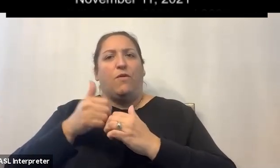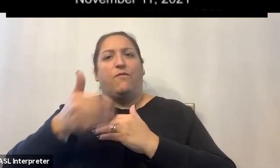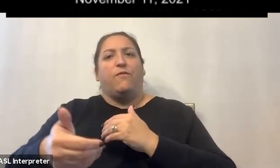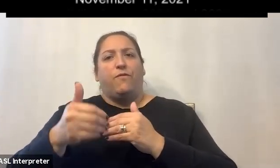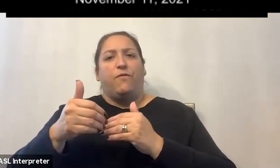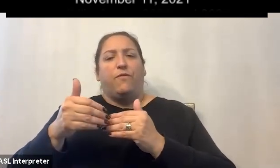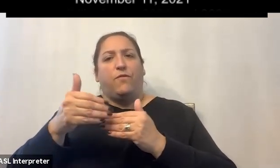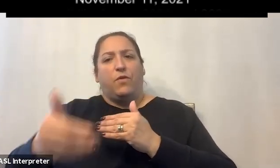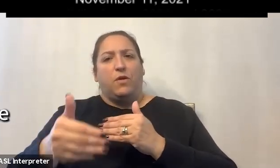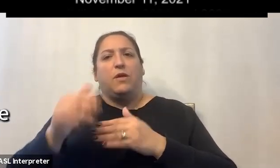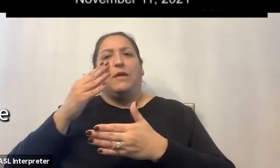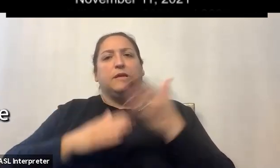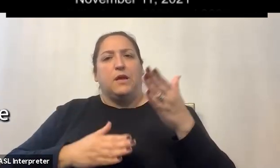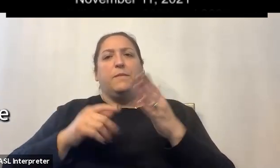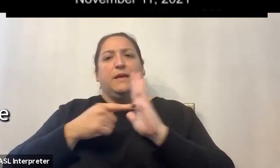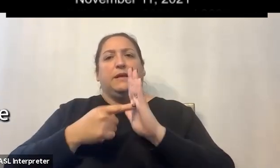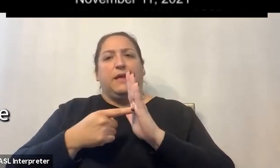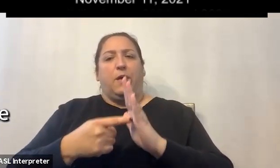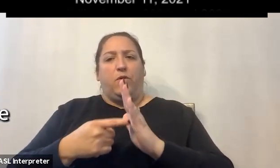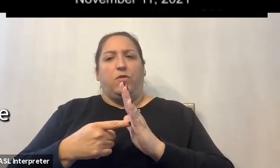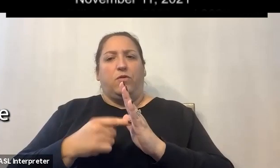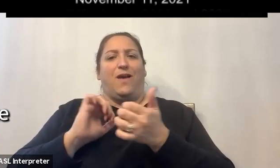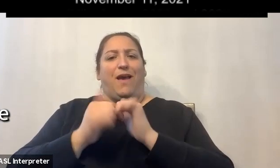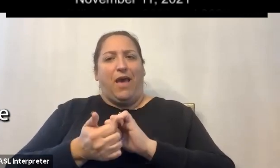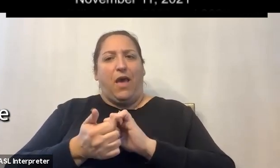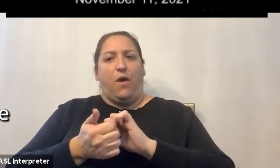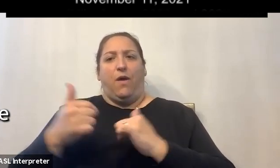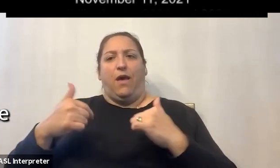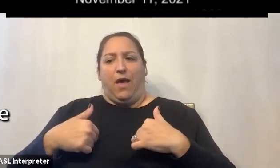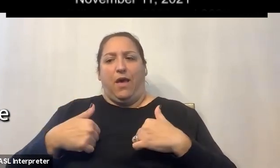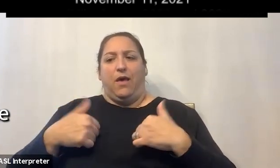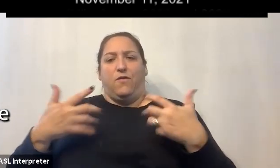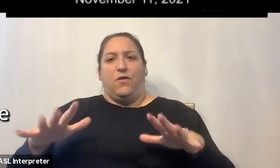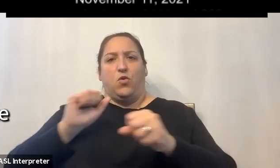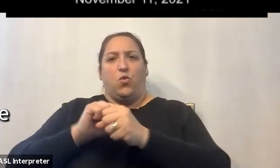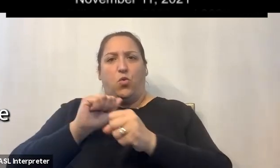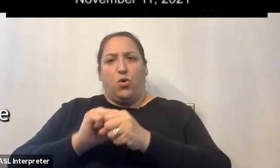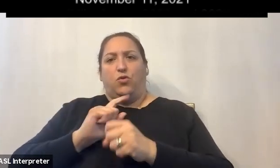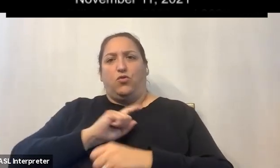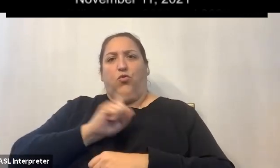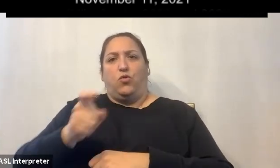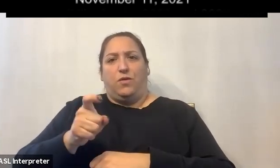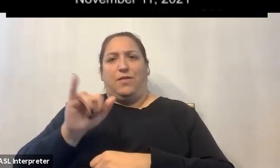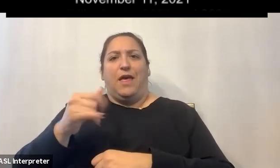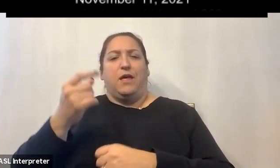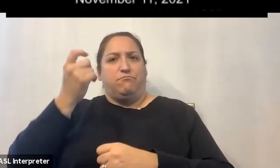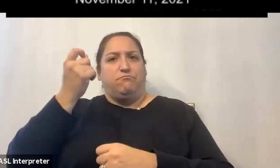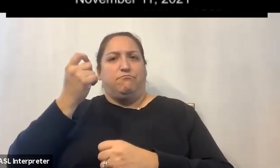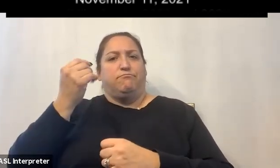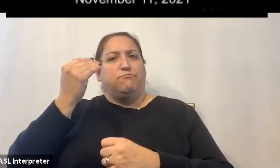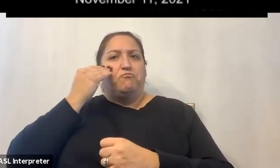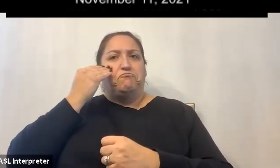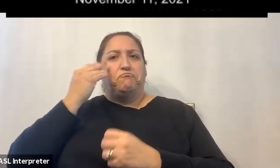some practical examples of how I have worked to contribute to this noble endeavor.